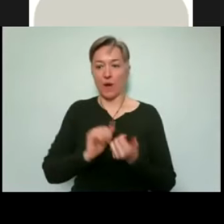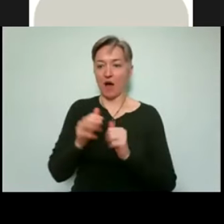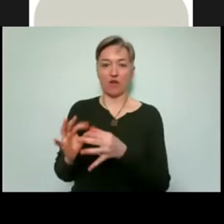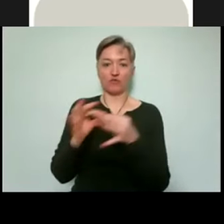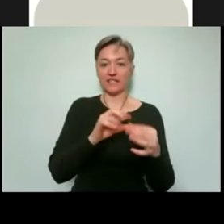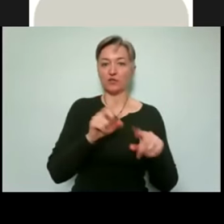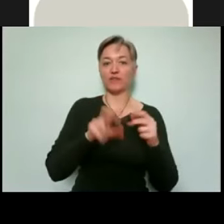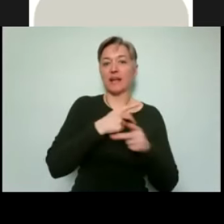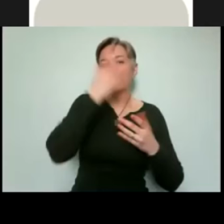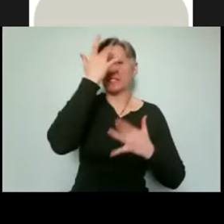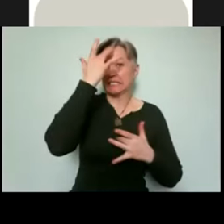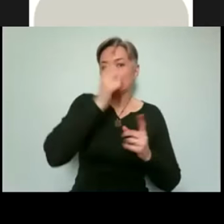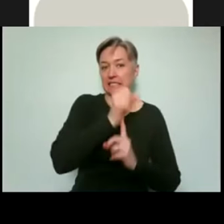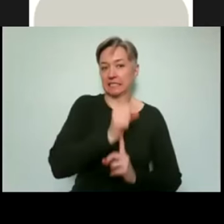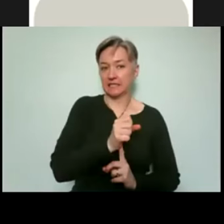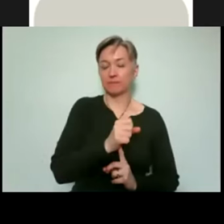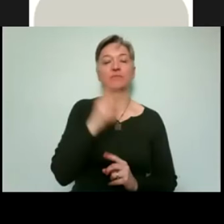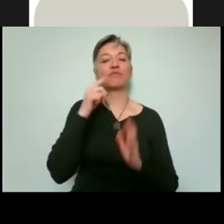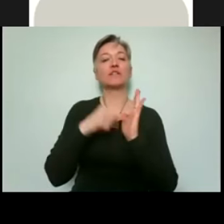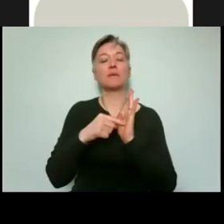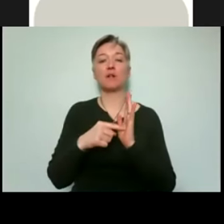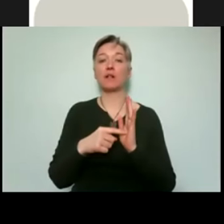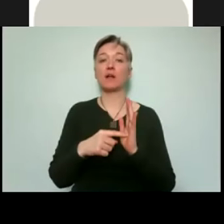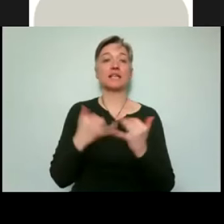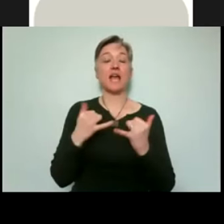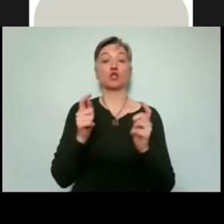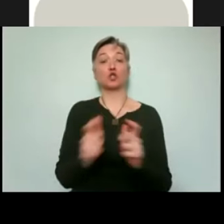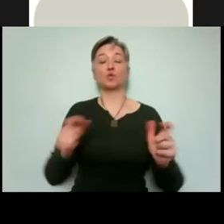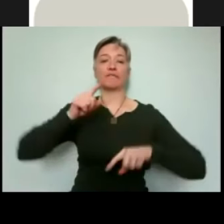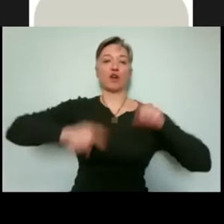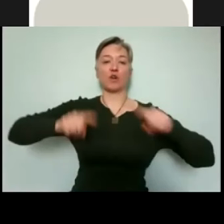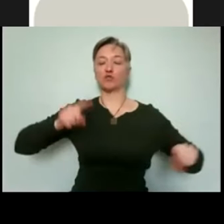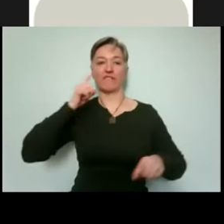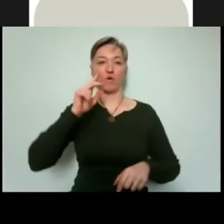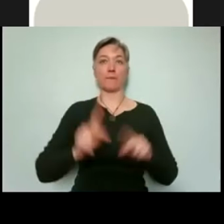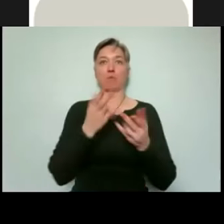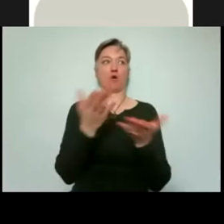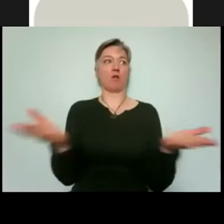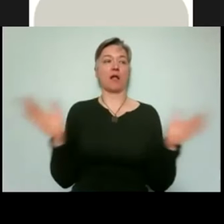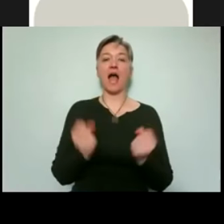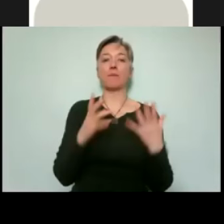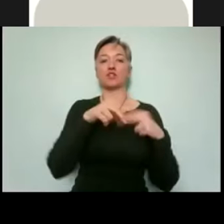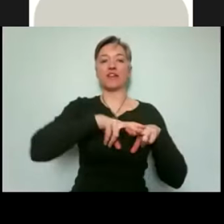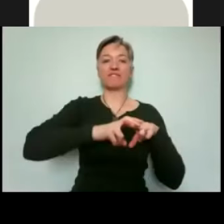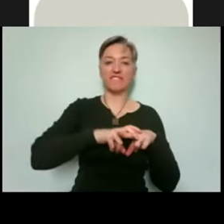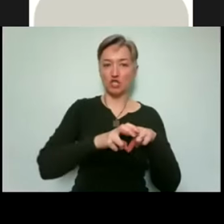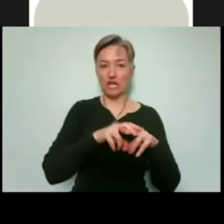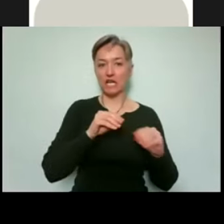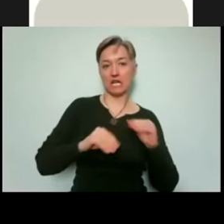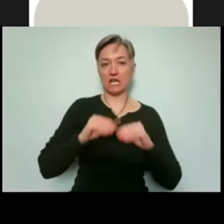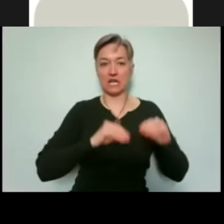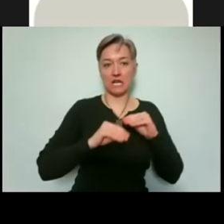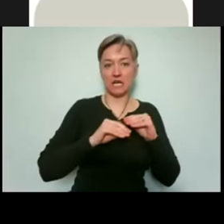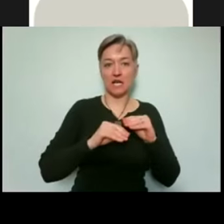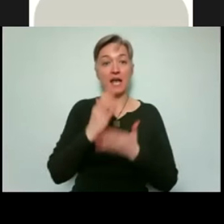kinds of disease states. So for example, there's a huge variability among people in terms of how much they fidget and move around. And there are